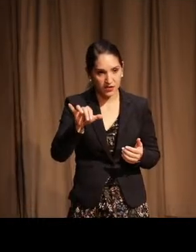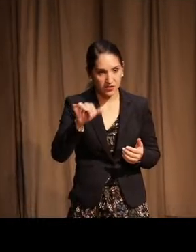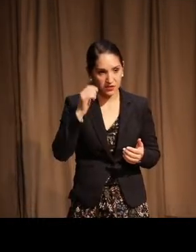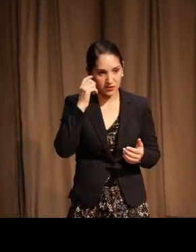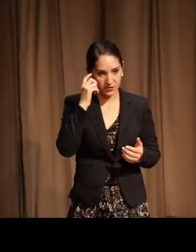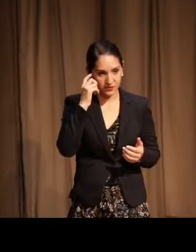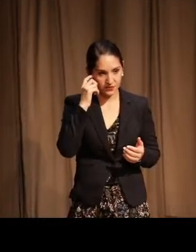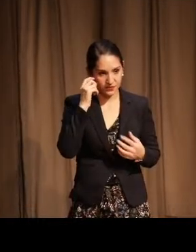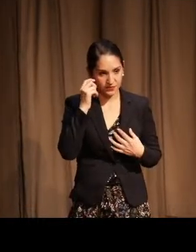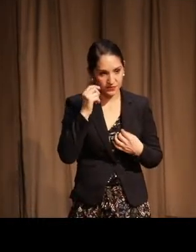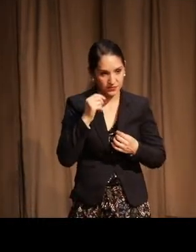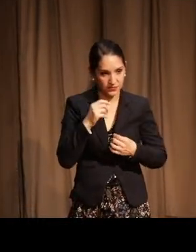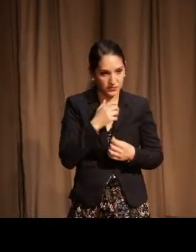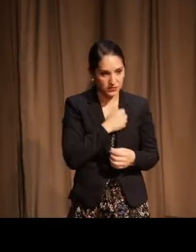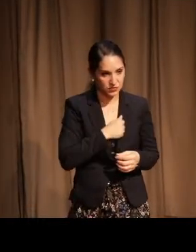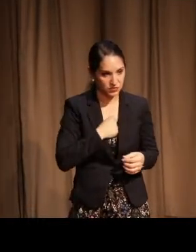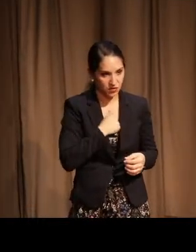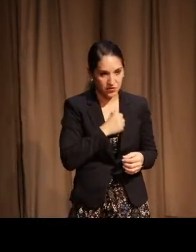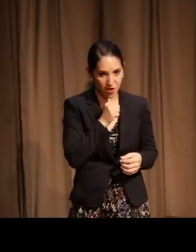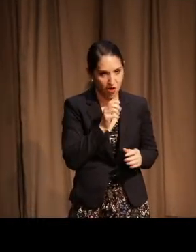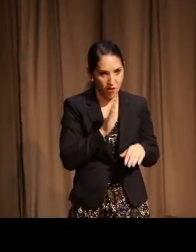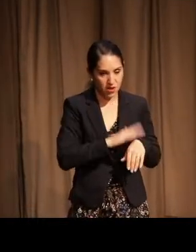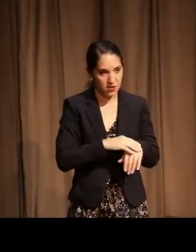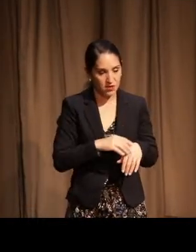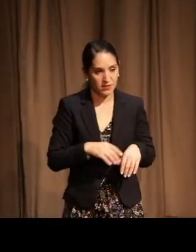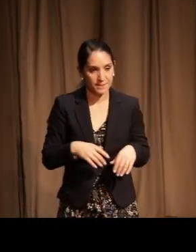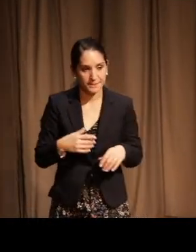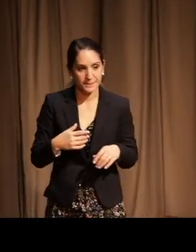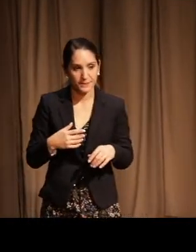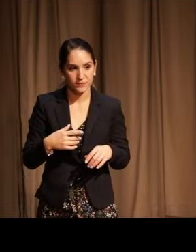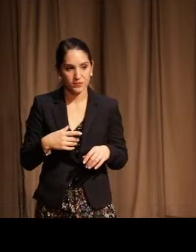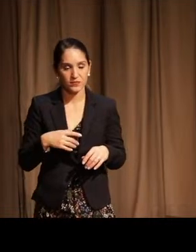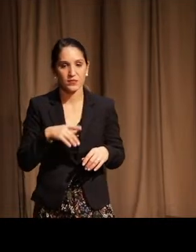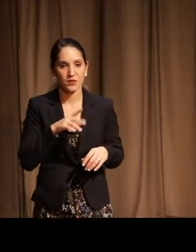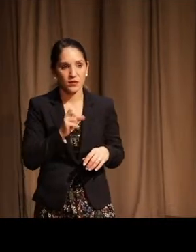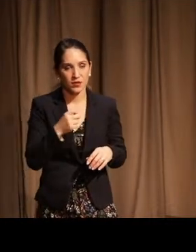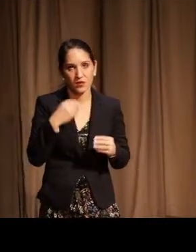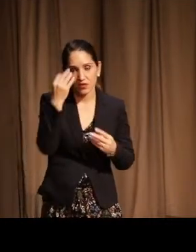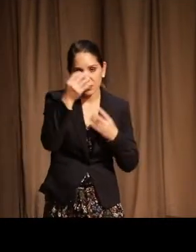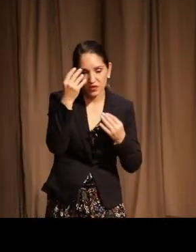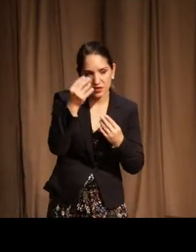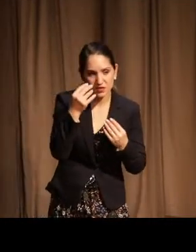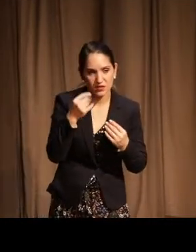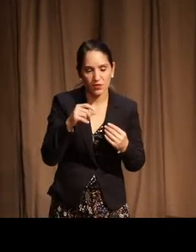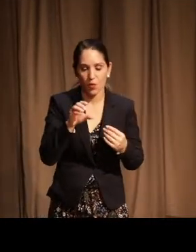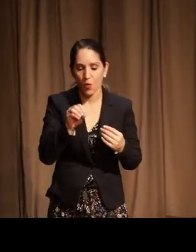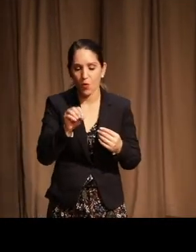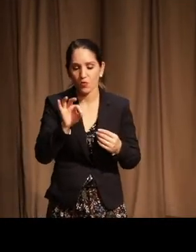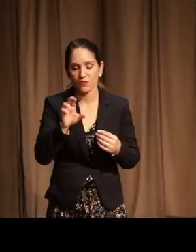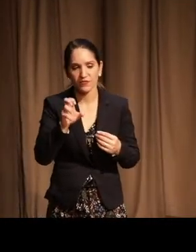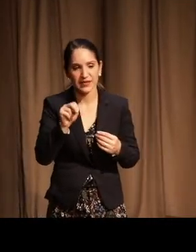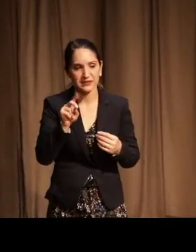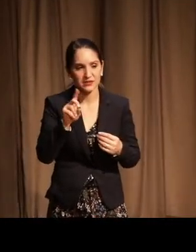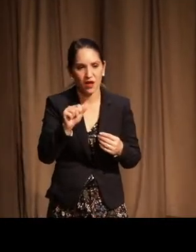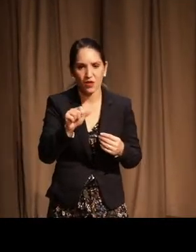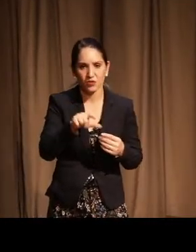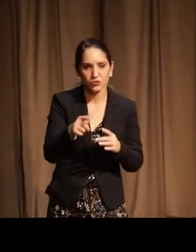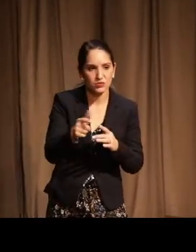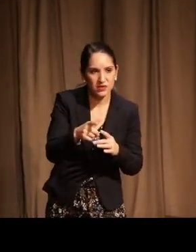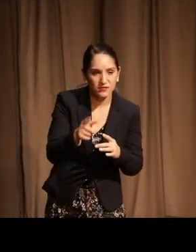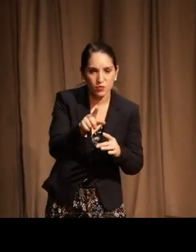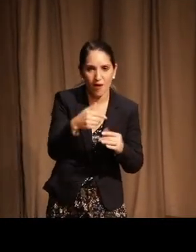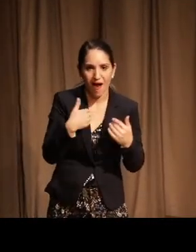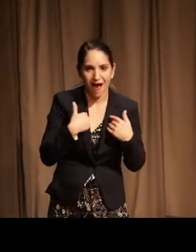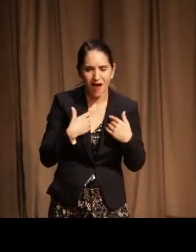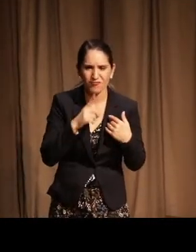that you. Oh, sorry, that's my. The altar that you have, as well as these kind of like really